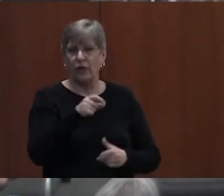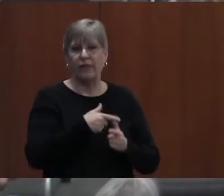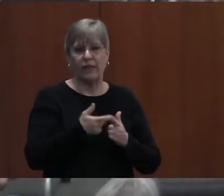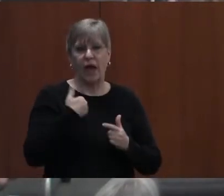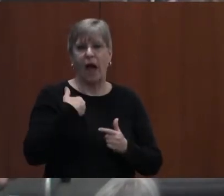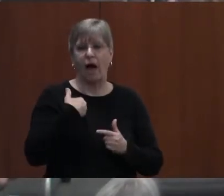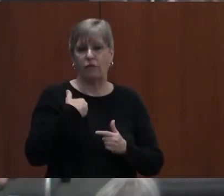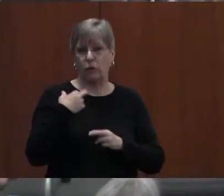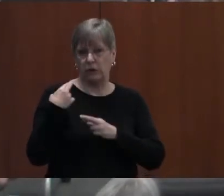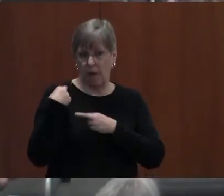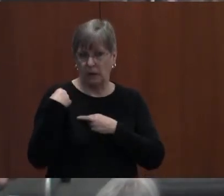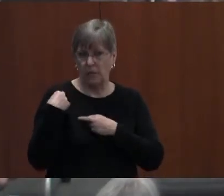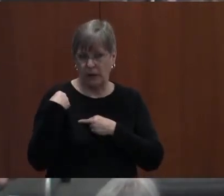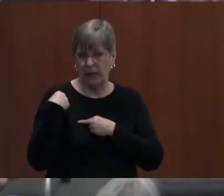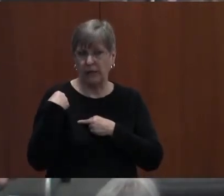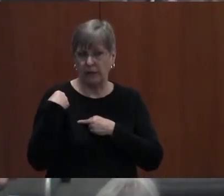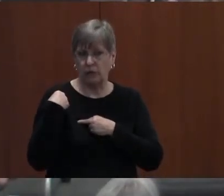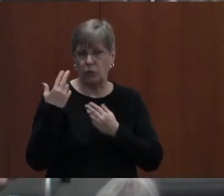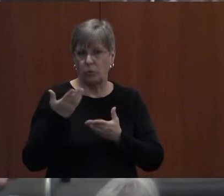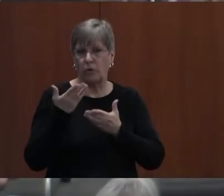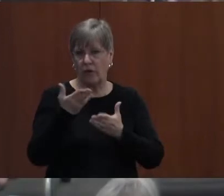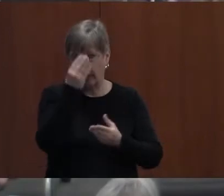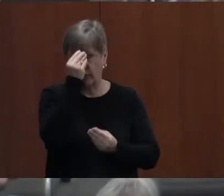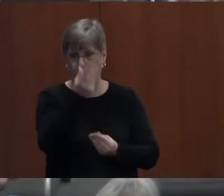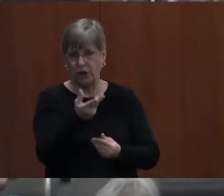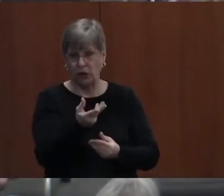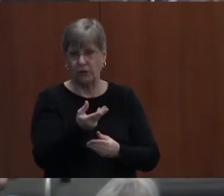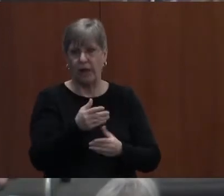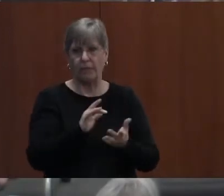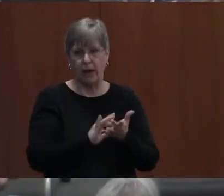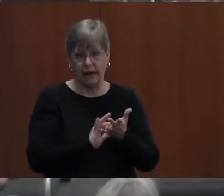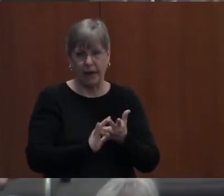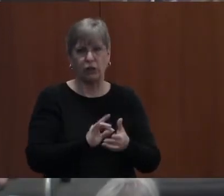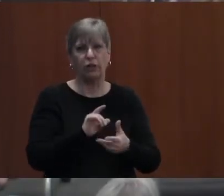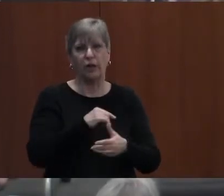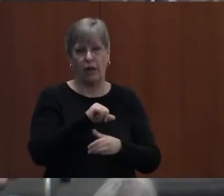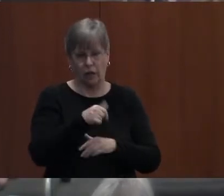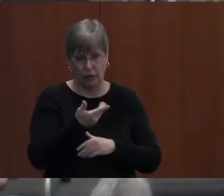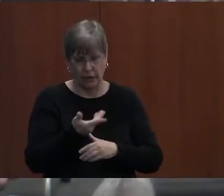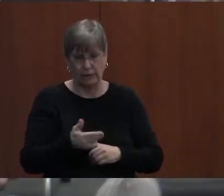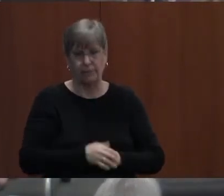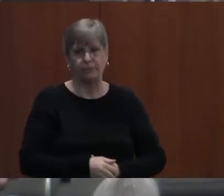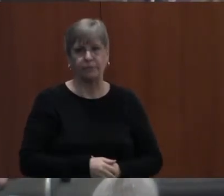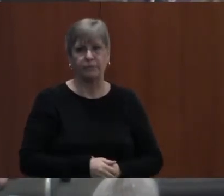have responsibilities to provide information and medication and so forth.